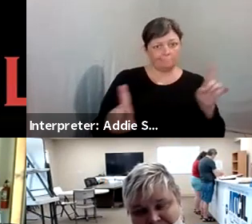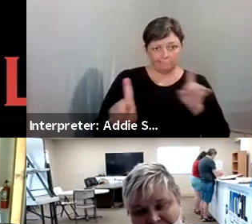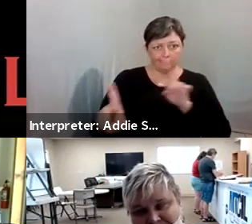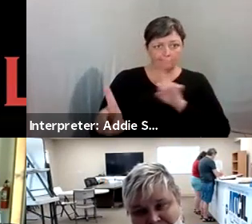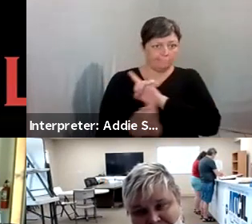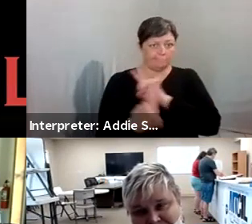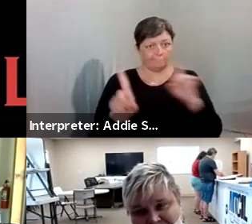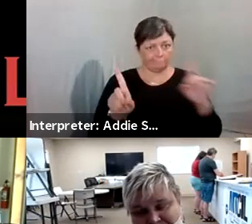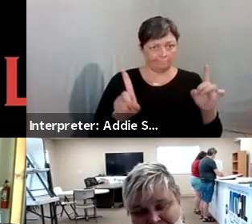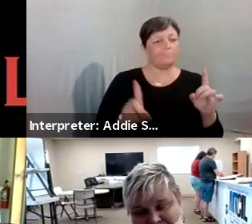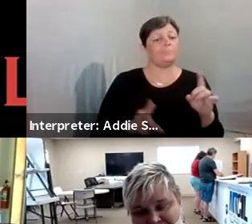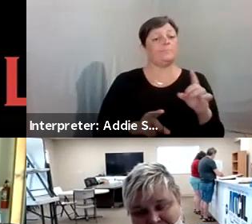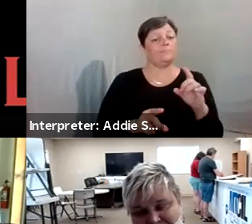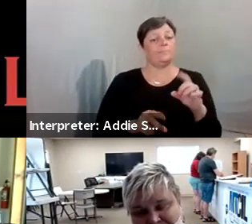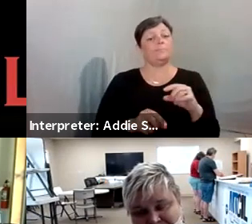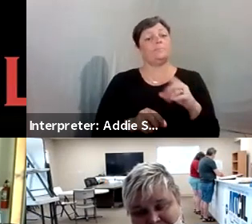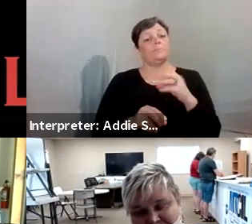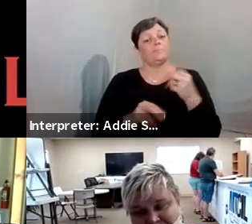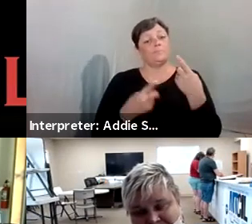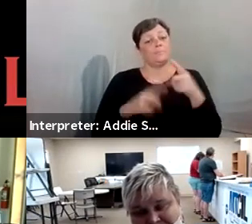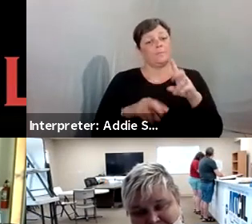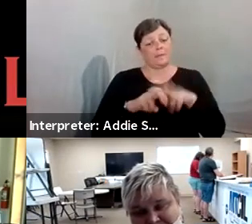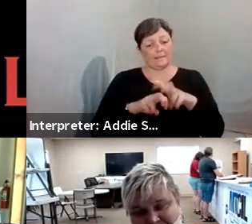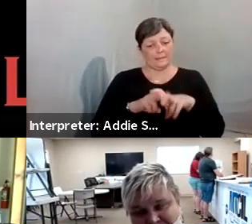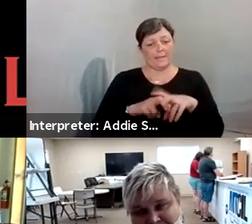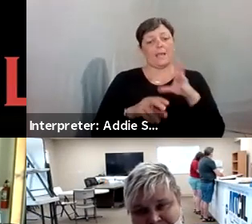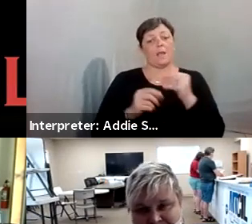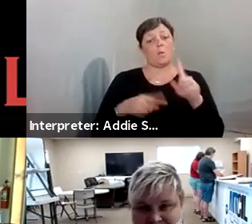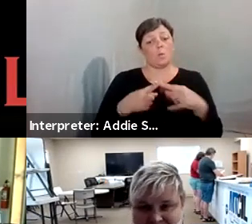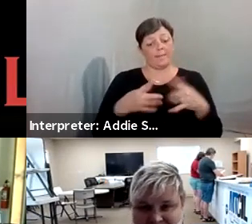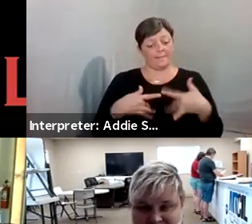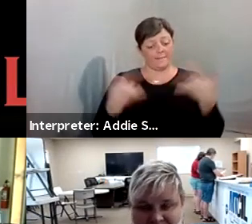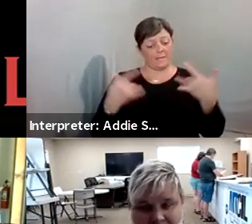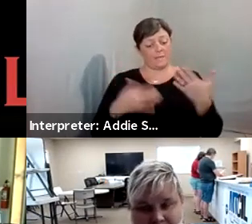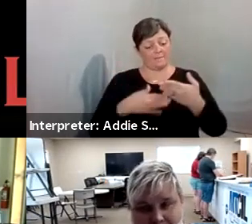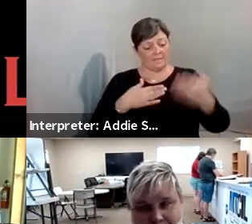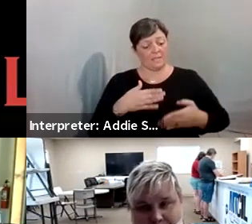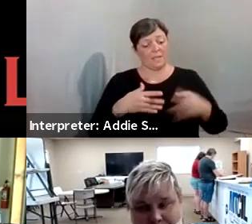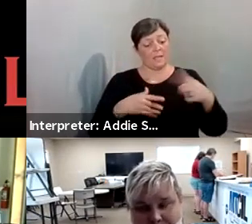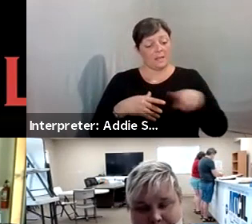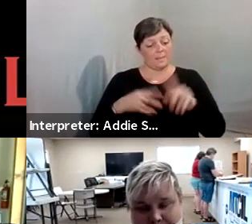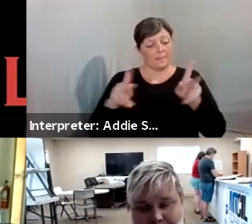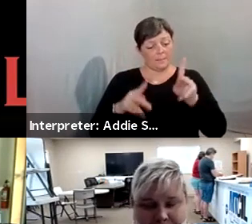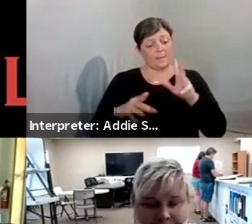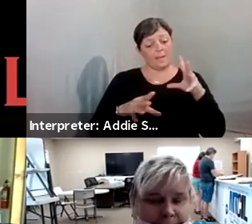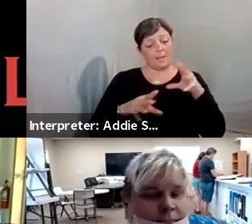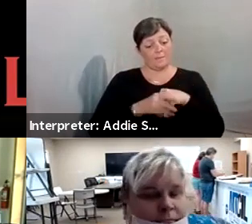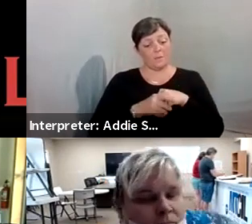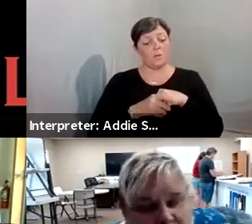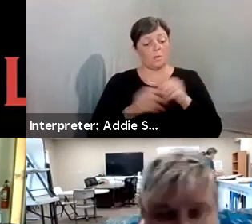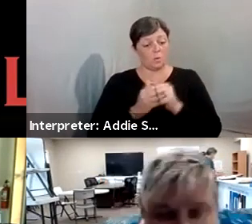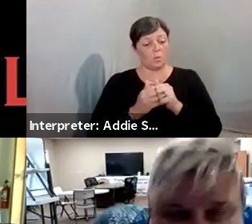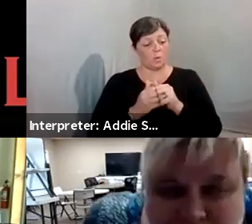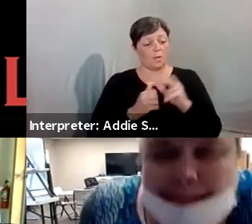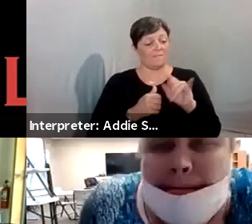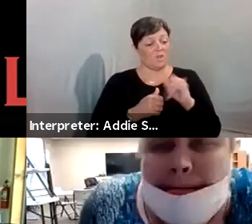the seating, and after the event was over, the youth that participated virtually was